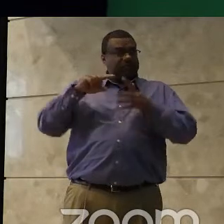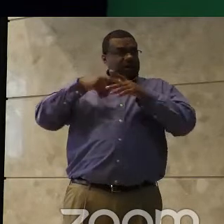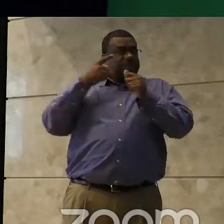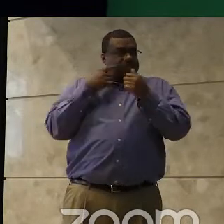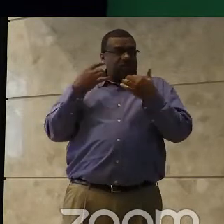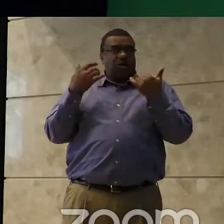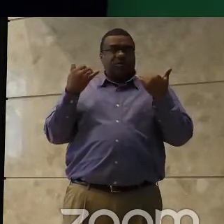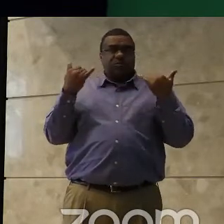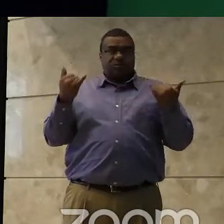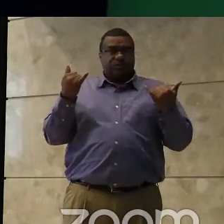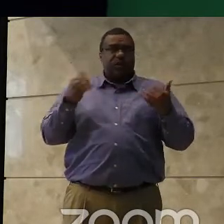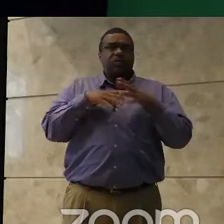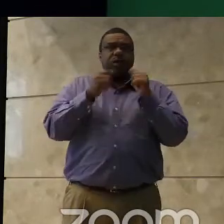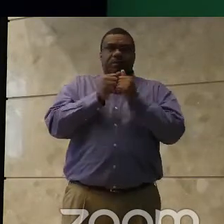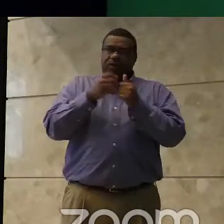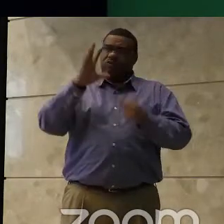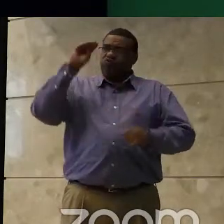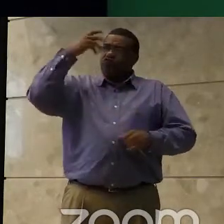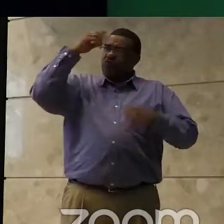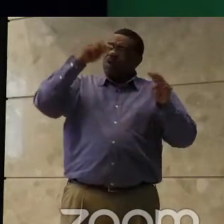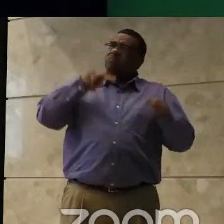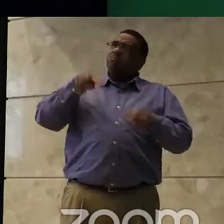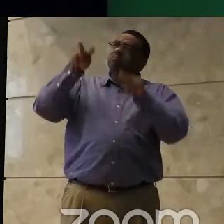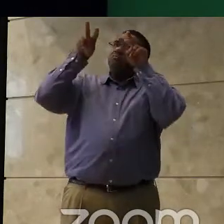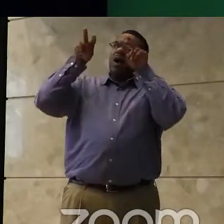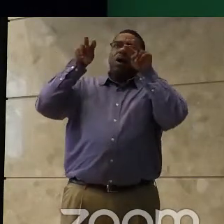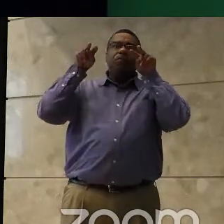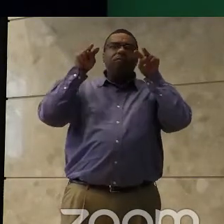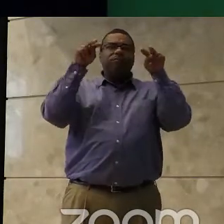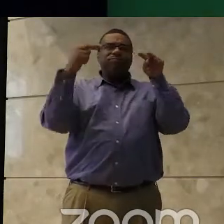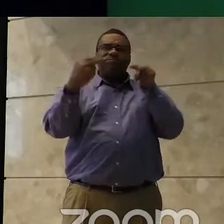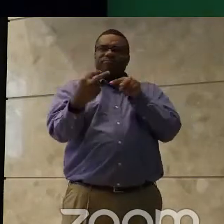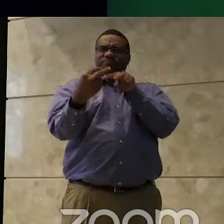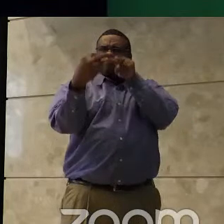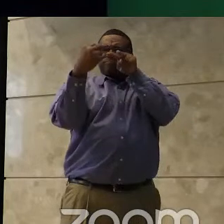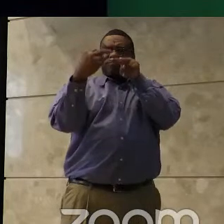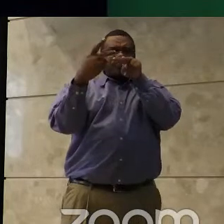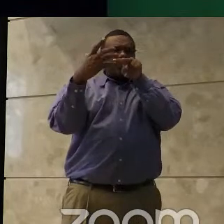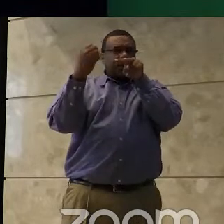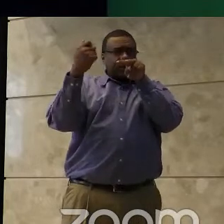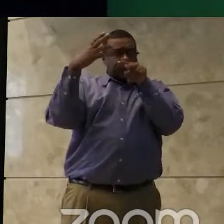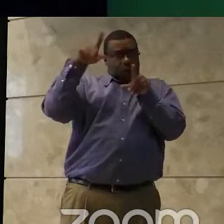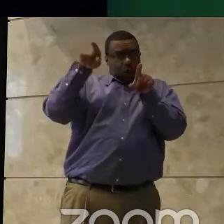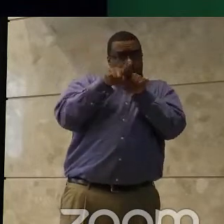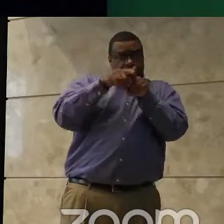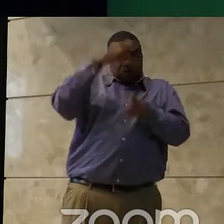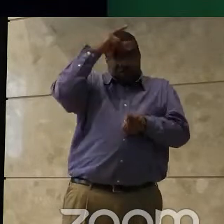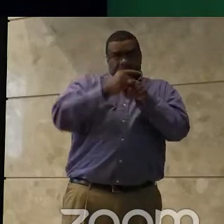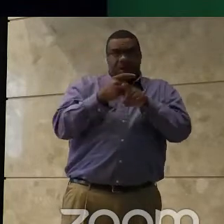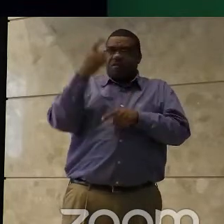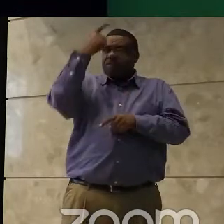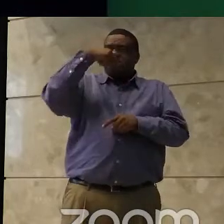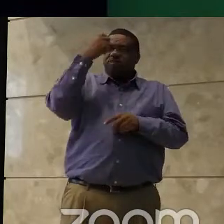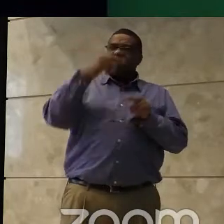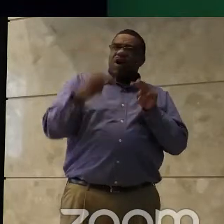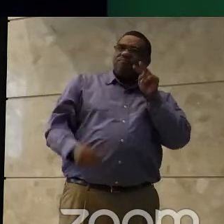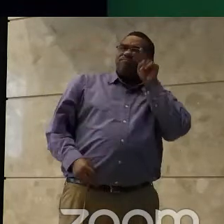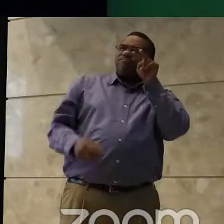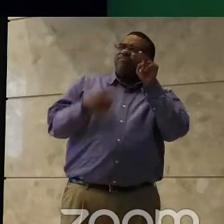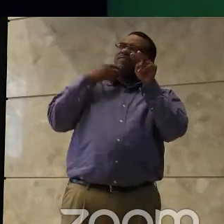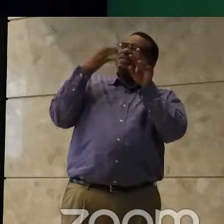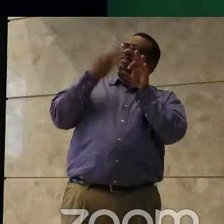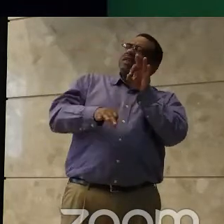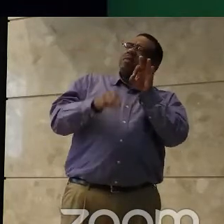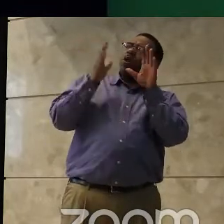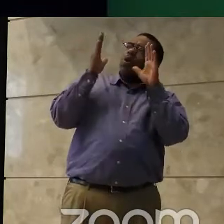the grace to look up and out and into your sister's eyes and into your brother's face and say simply, very simply